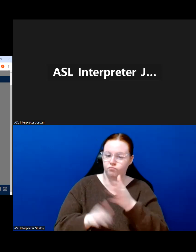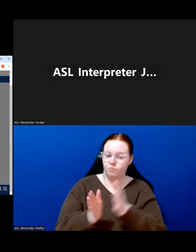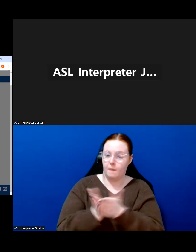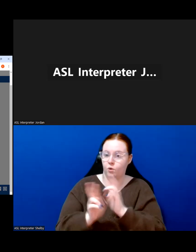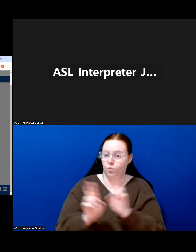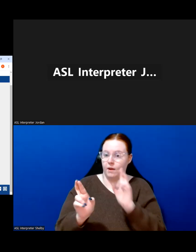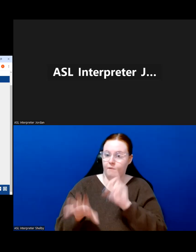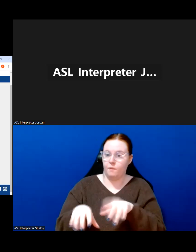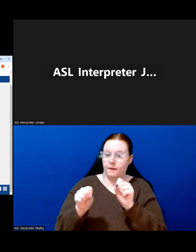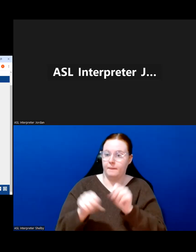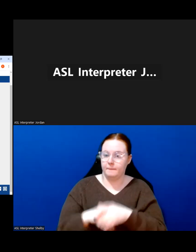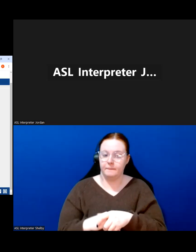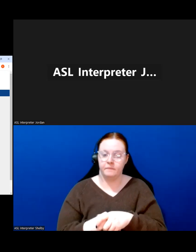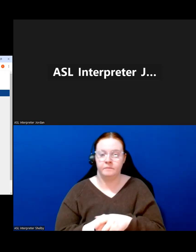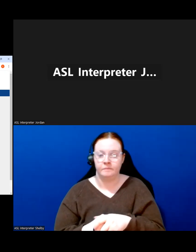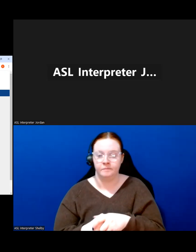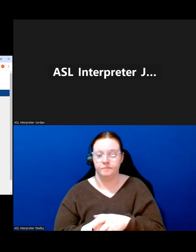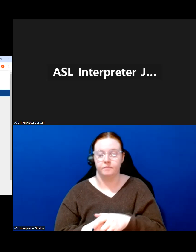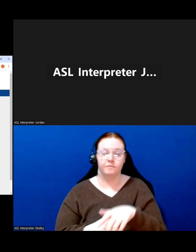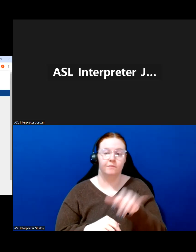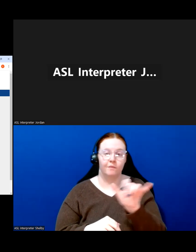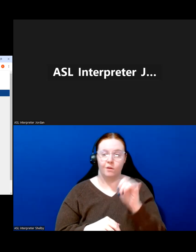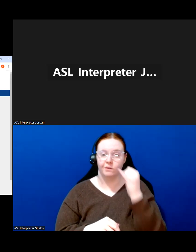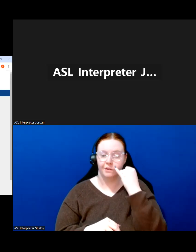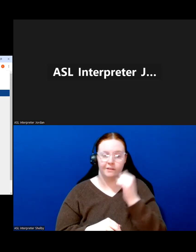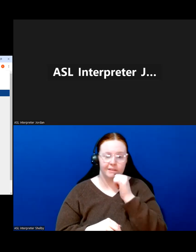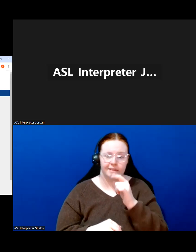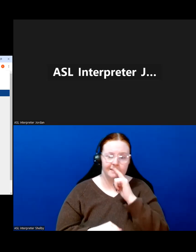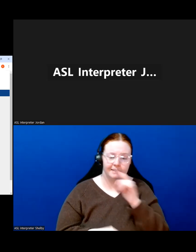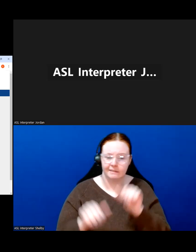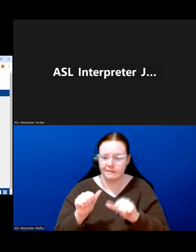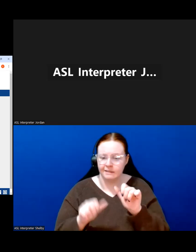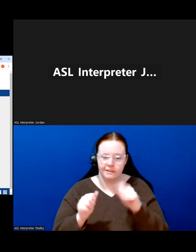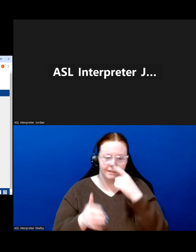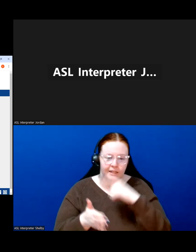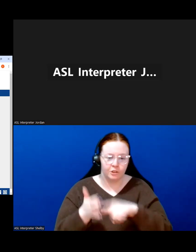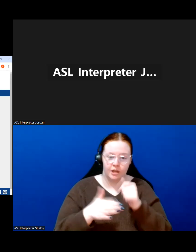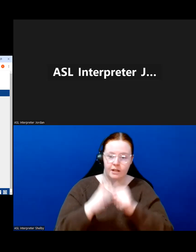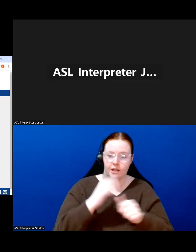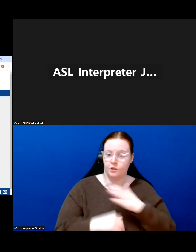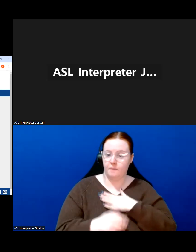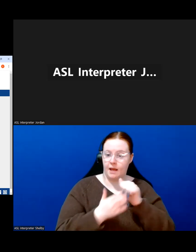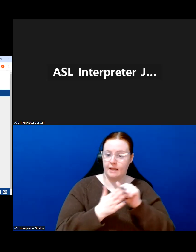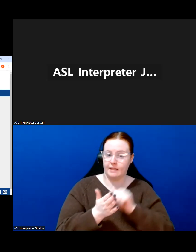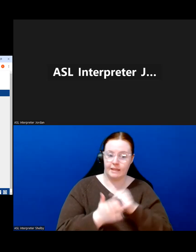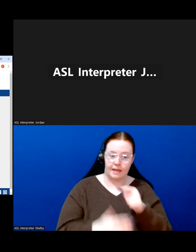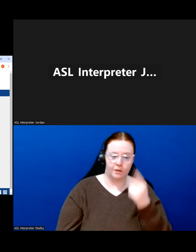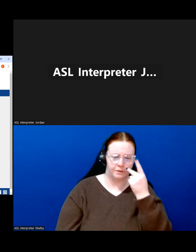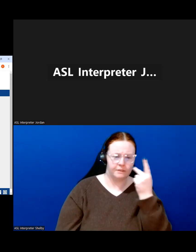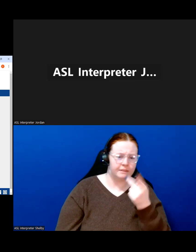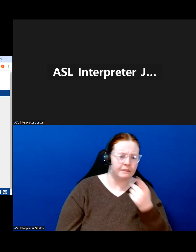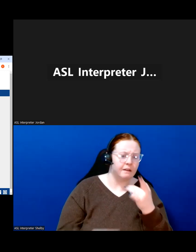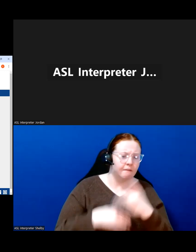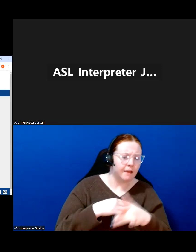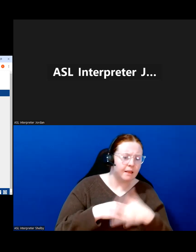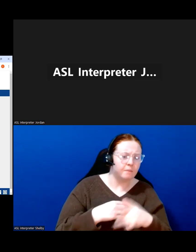pickup. Also, if like you're not sure, you can always check on my account up here to see like your checkouts, things that are on